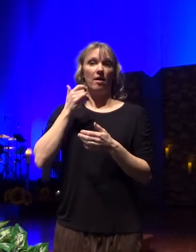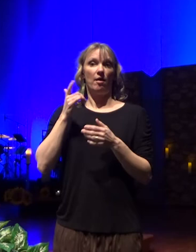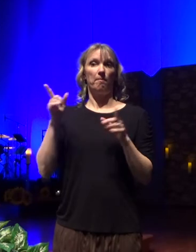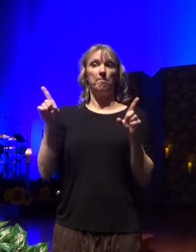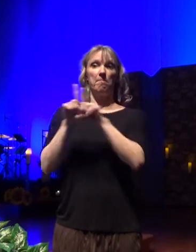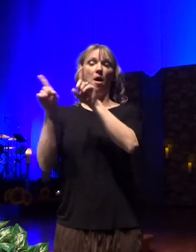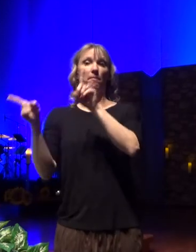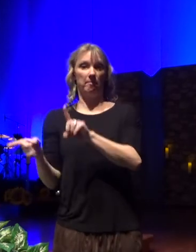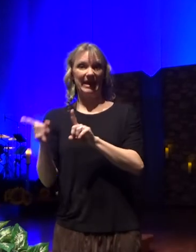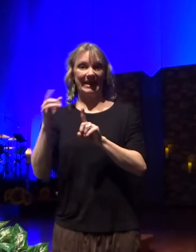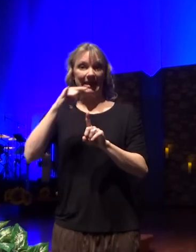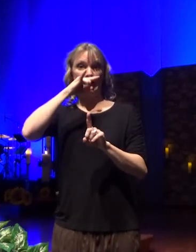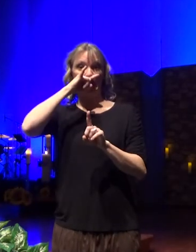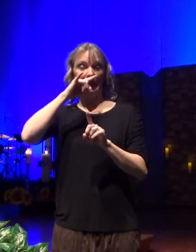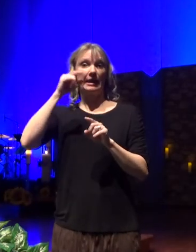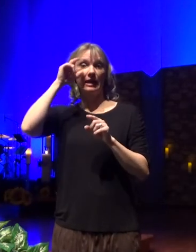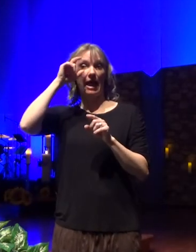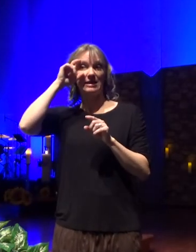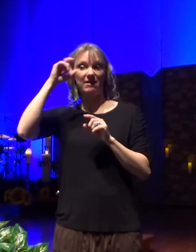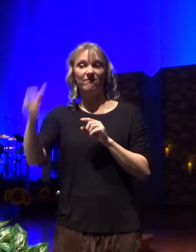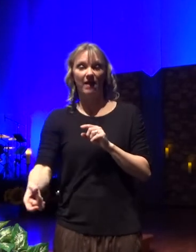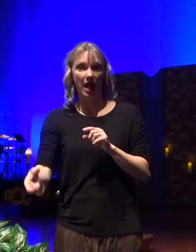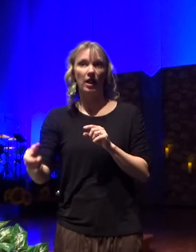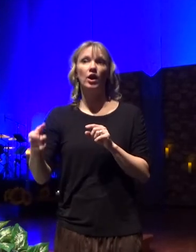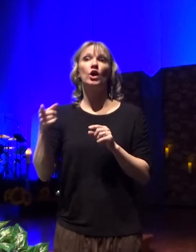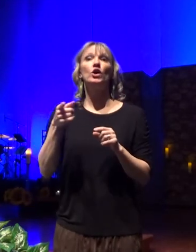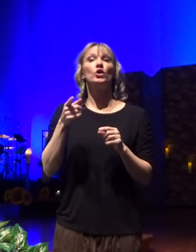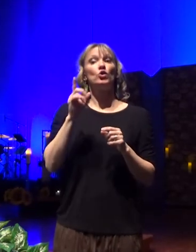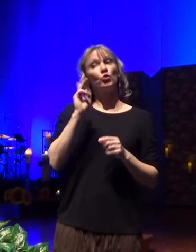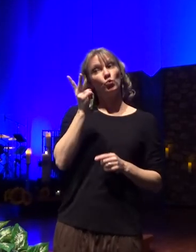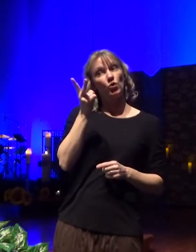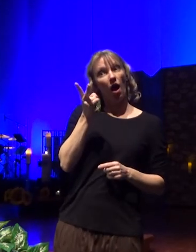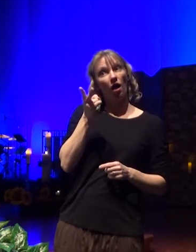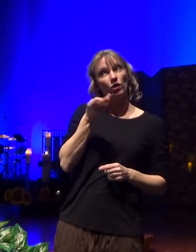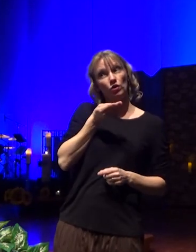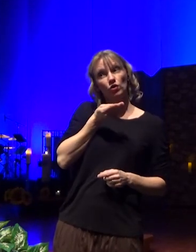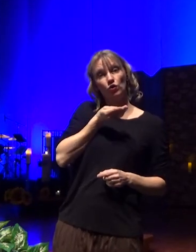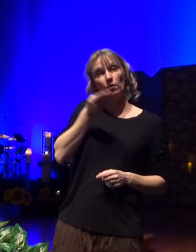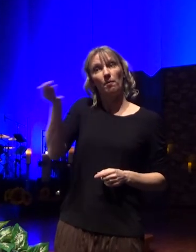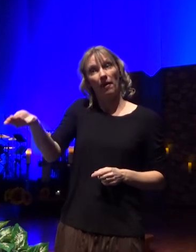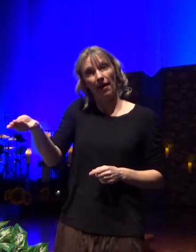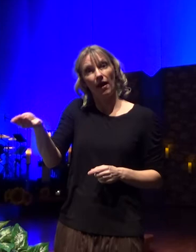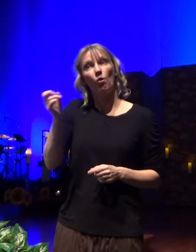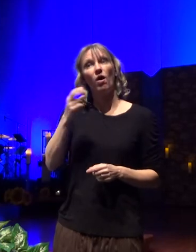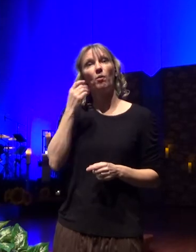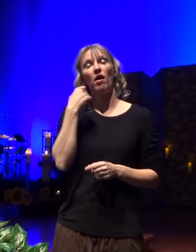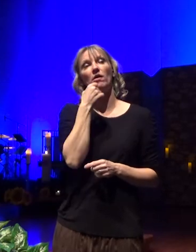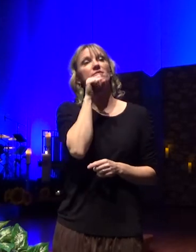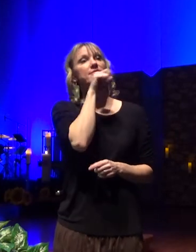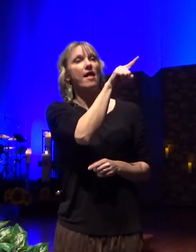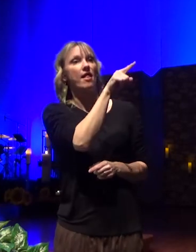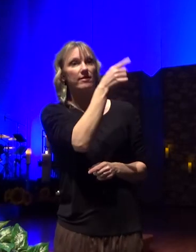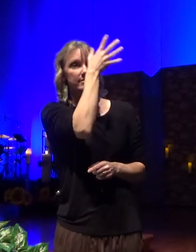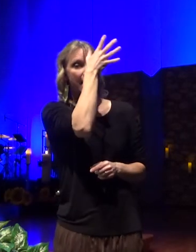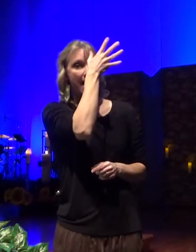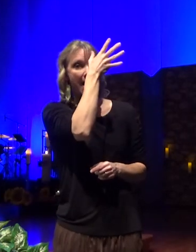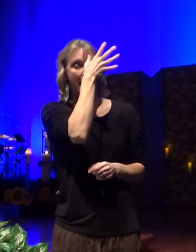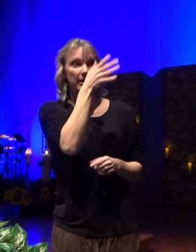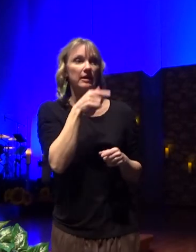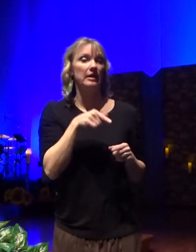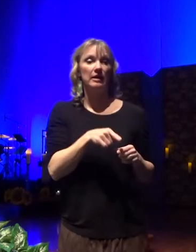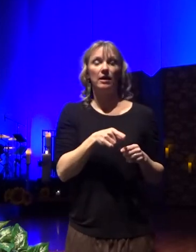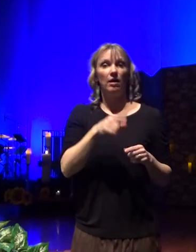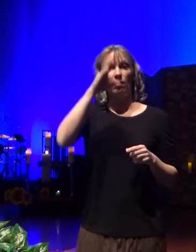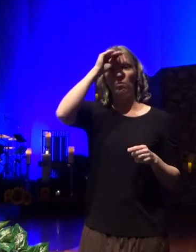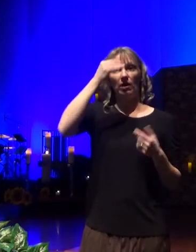off, and the glasses broke on the ground. And the kid said, "You bring me $2 for those glasses tomorrow, or I'm gonna tell your dad." So young